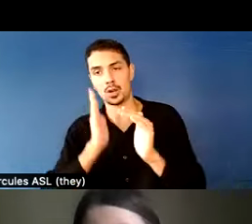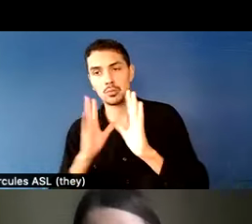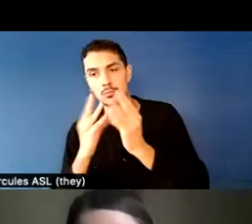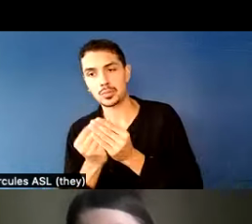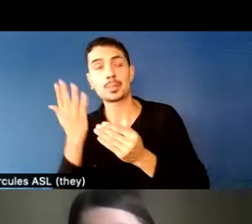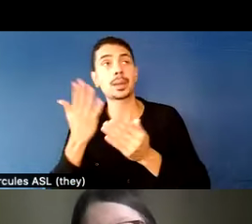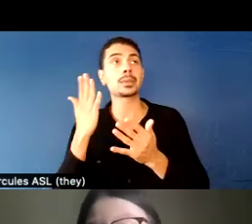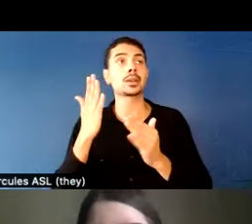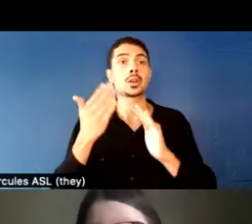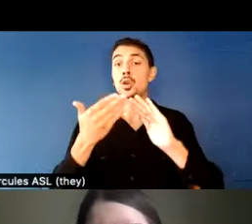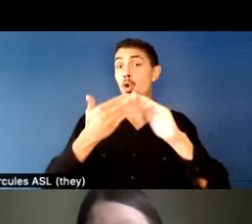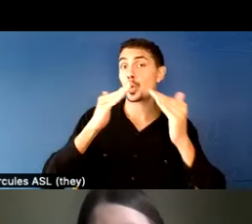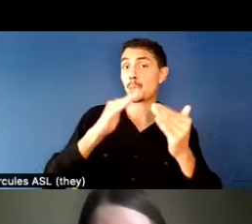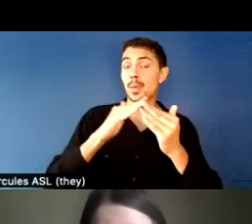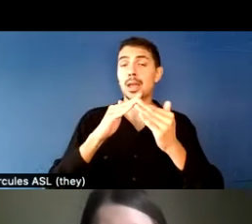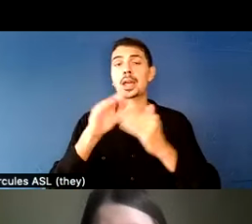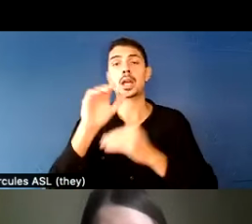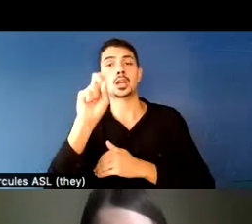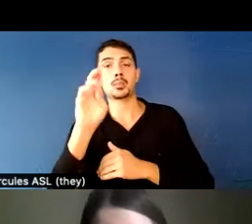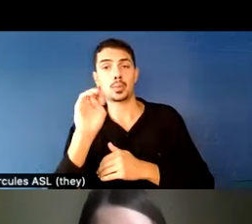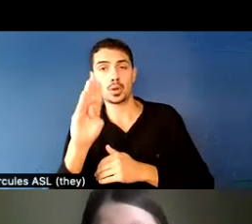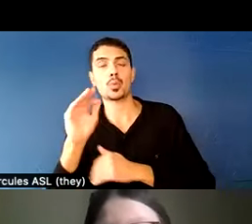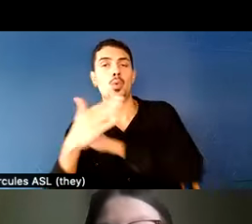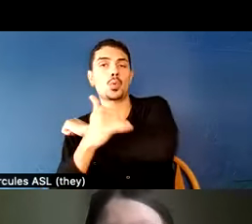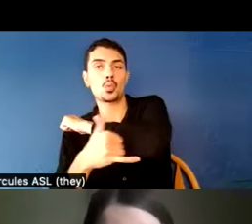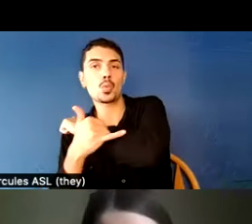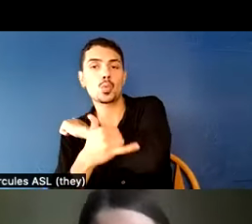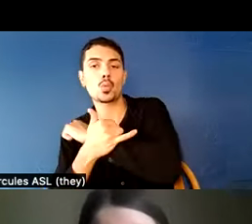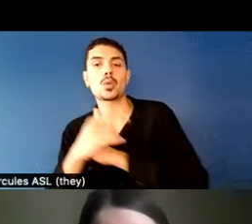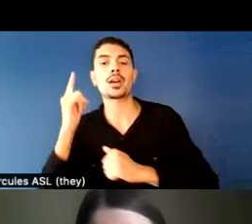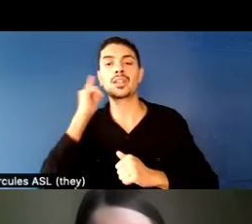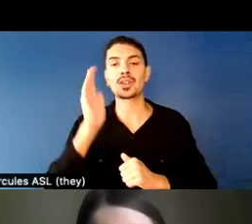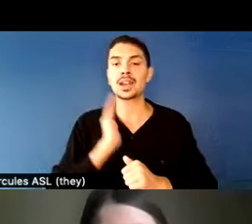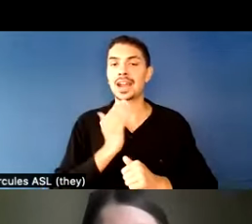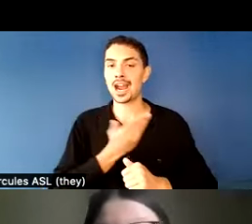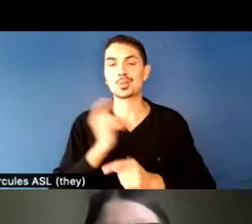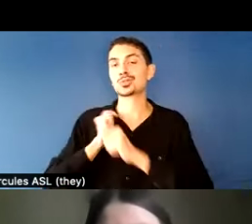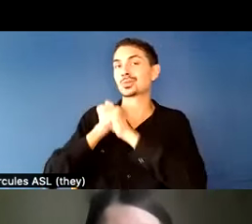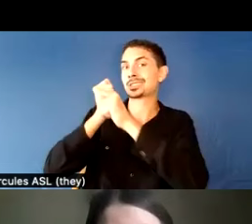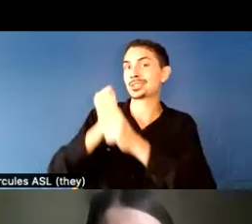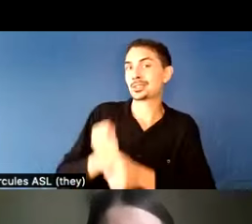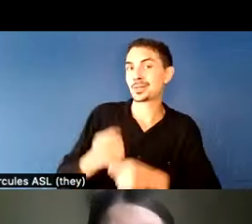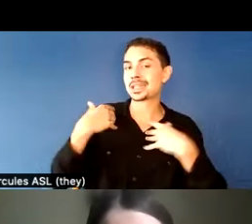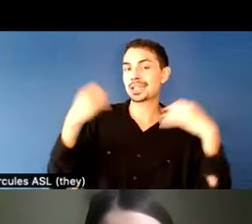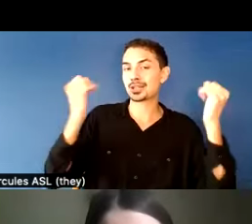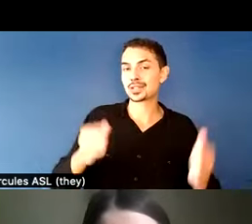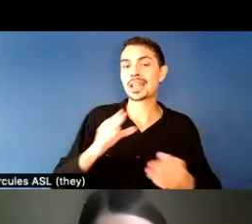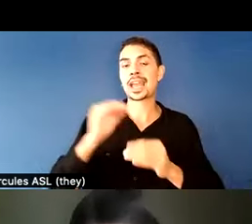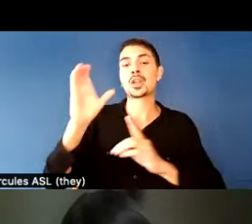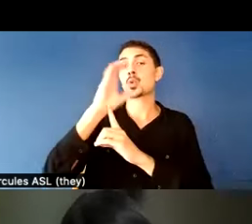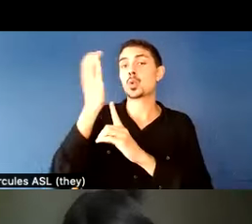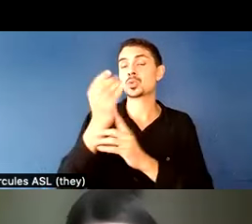rural areas, to really be thinking about how they can better include are our traditional healers and culturally specific